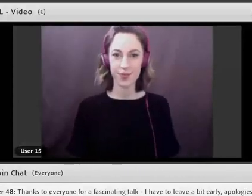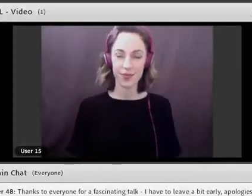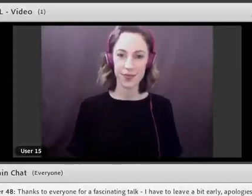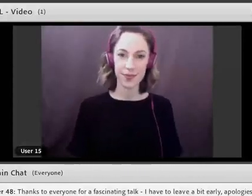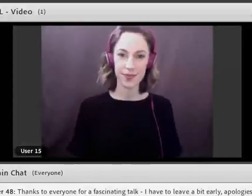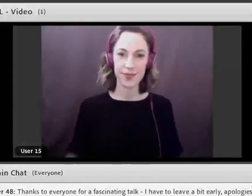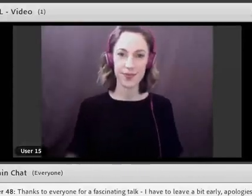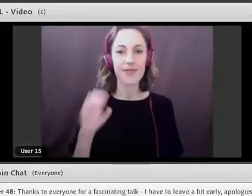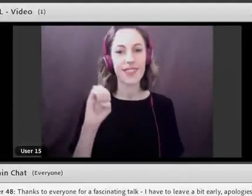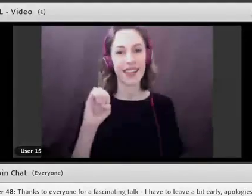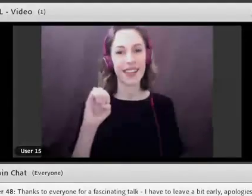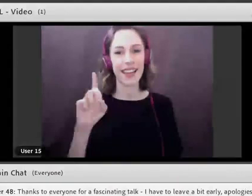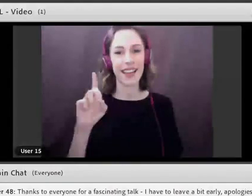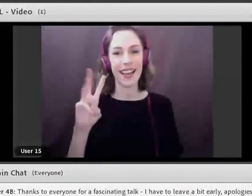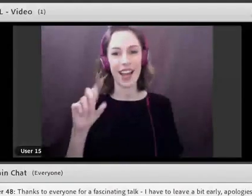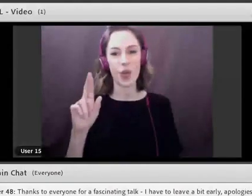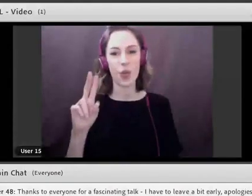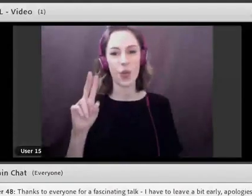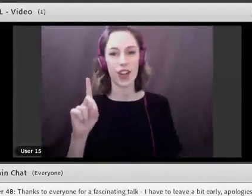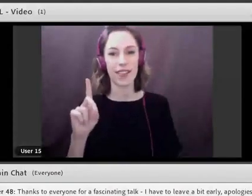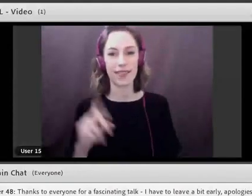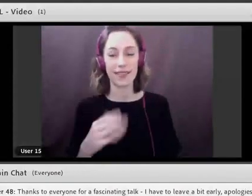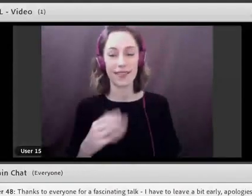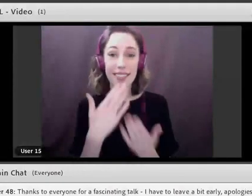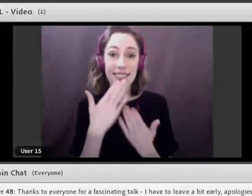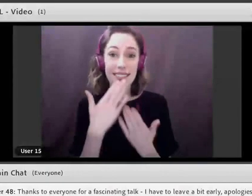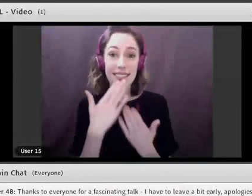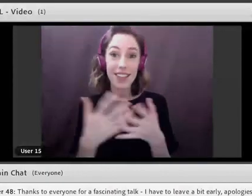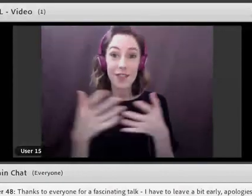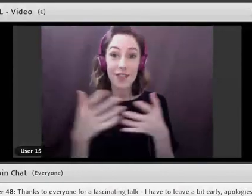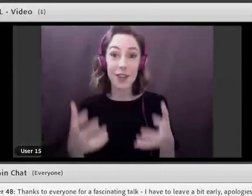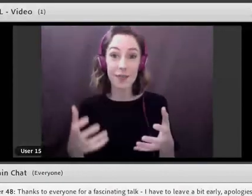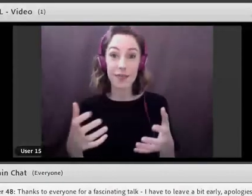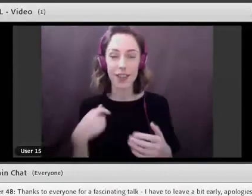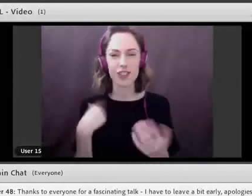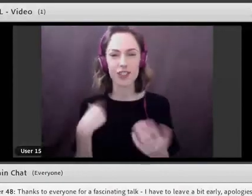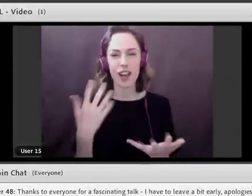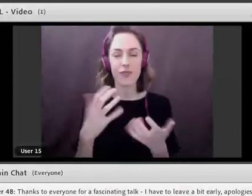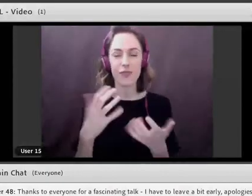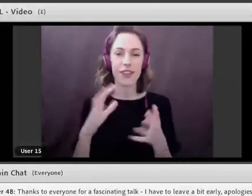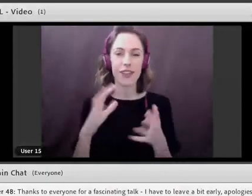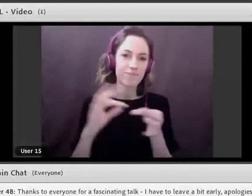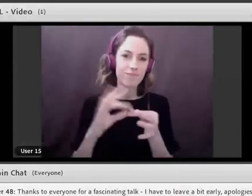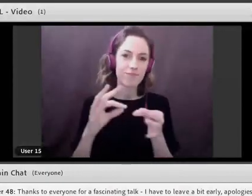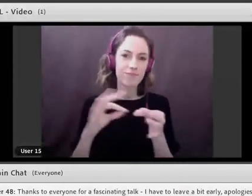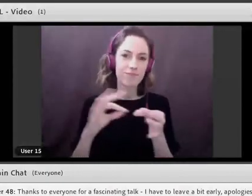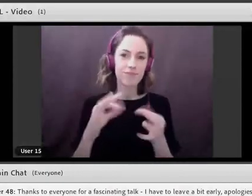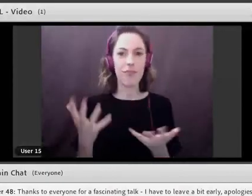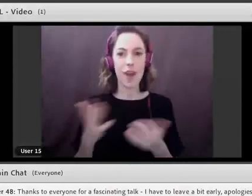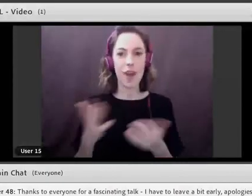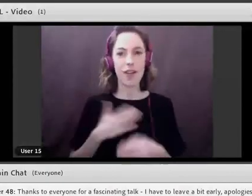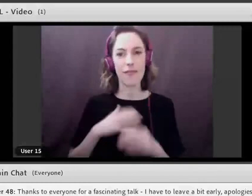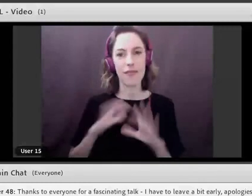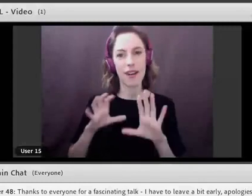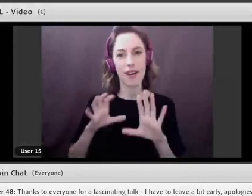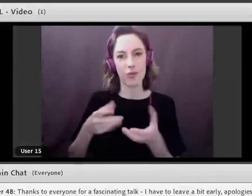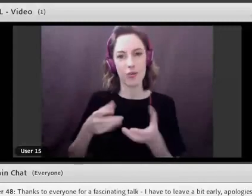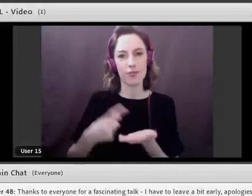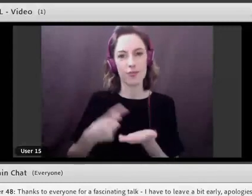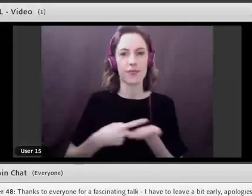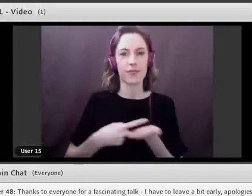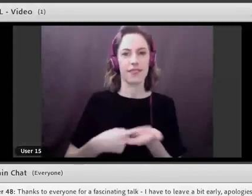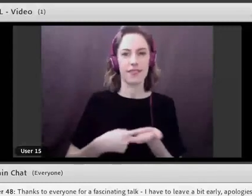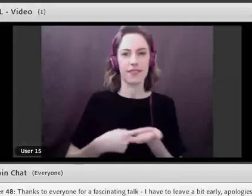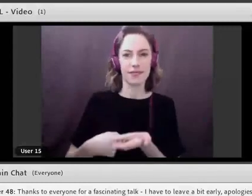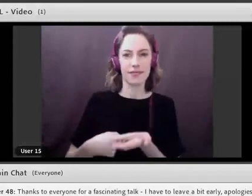Hey, thank you very much. Just wanted to reflect some of the discussion in our group, and particularly it was around